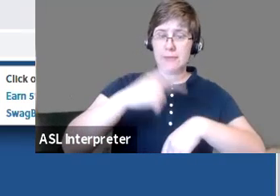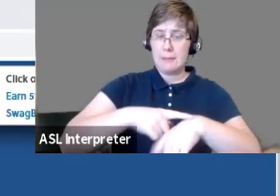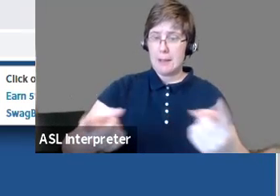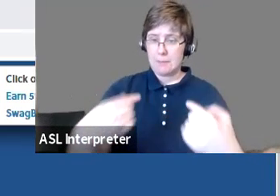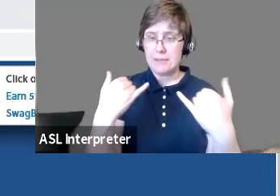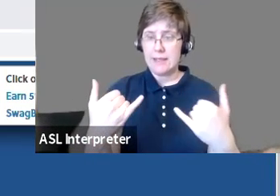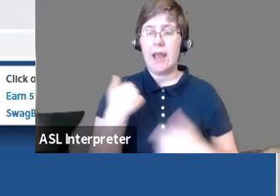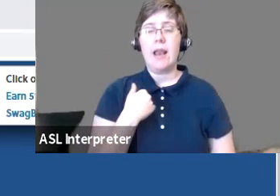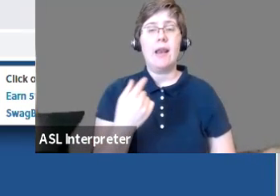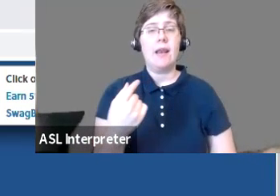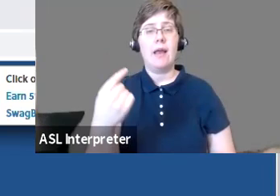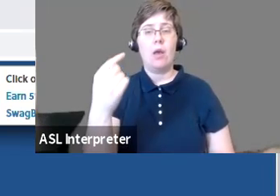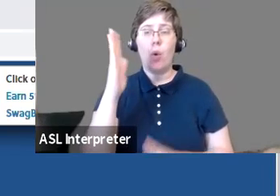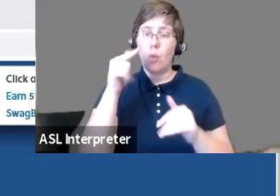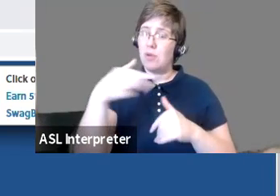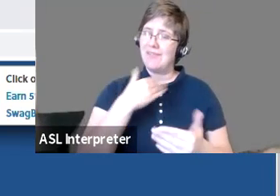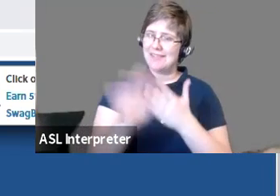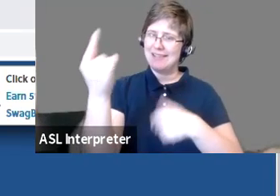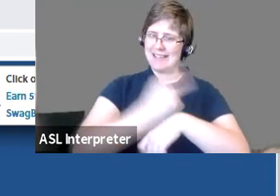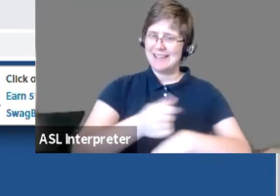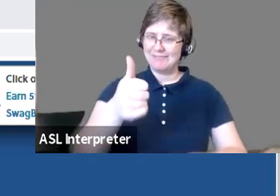hope that you have a nice day.